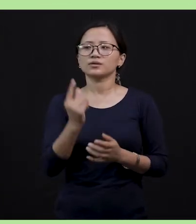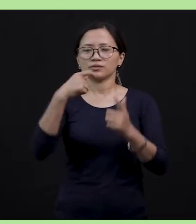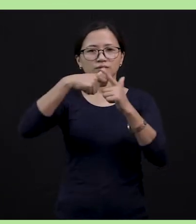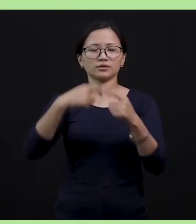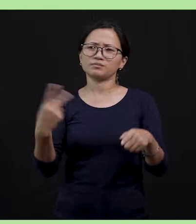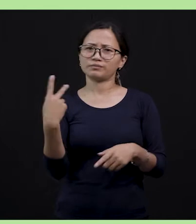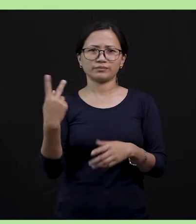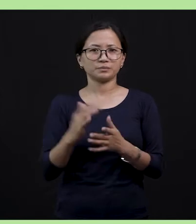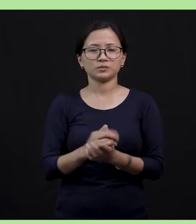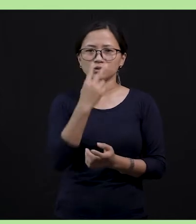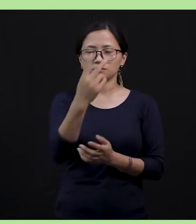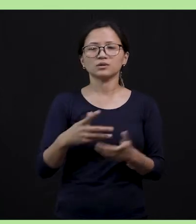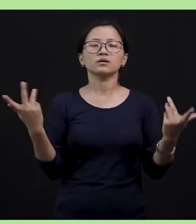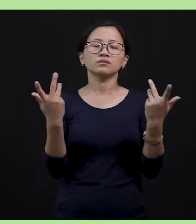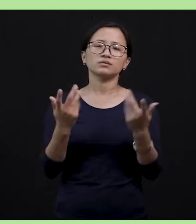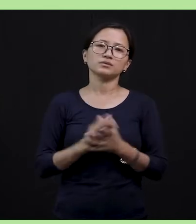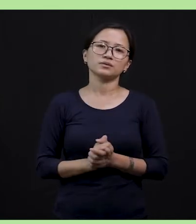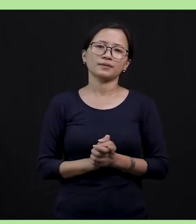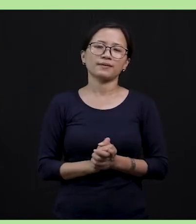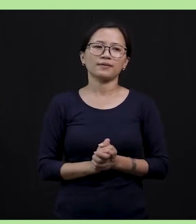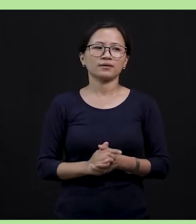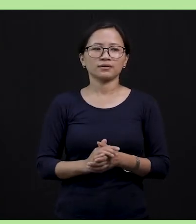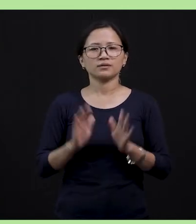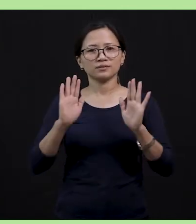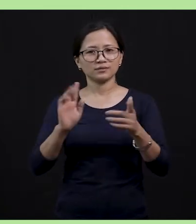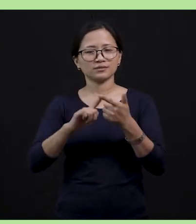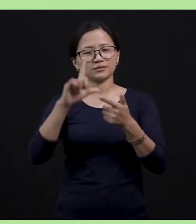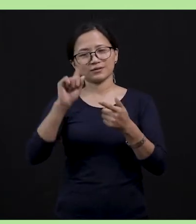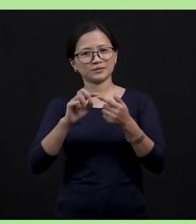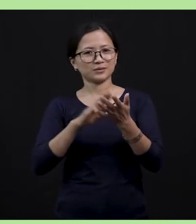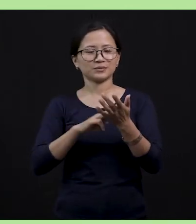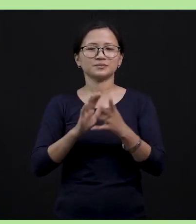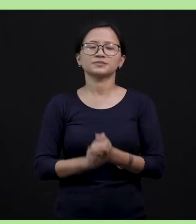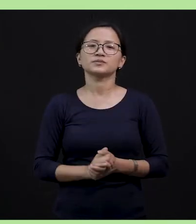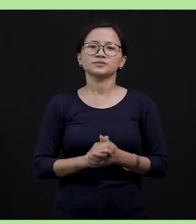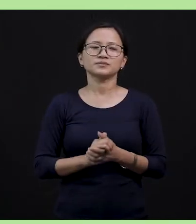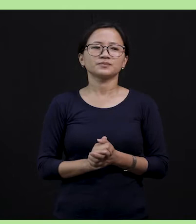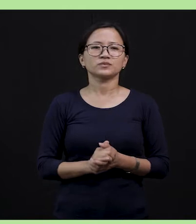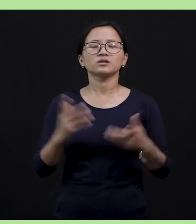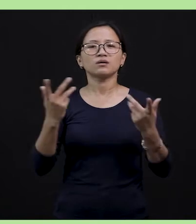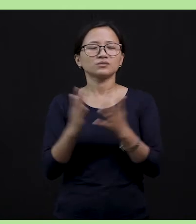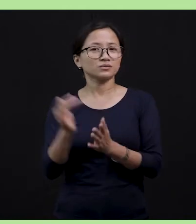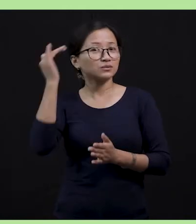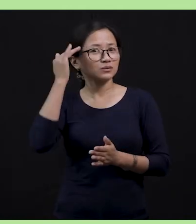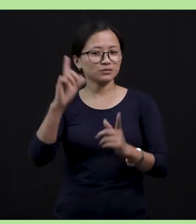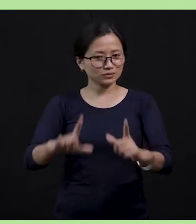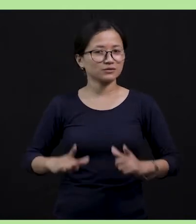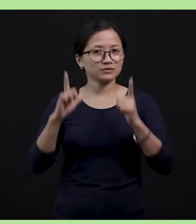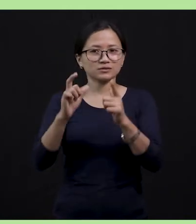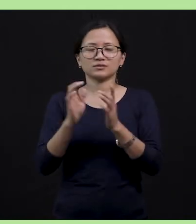India both. So let's see what we have, and also we had the elements of democracy. So how do we know that we are living